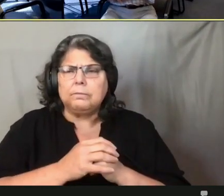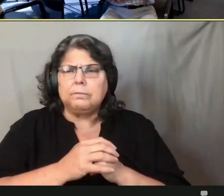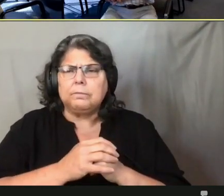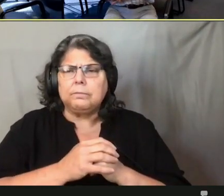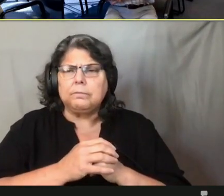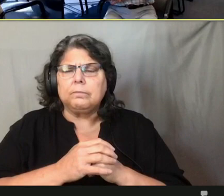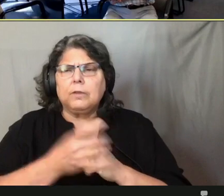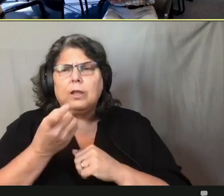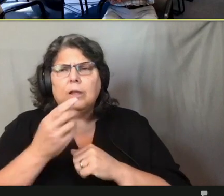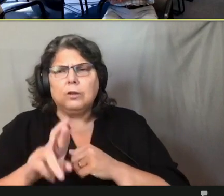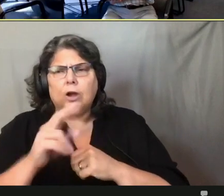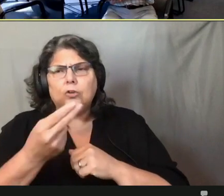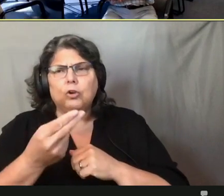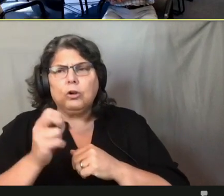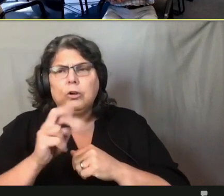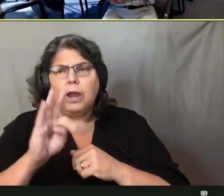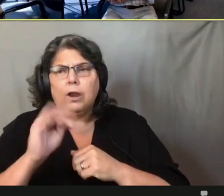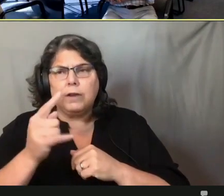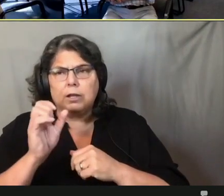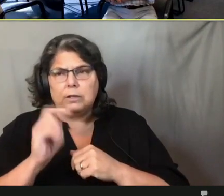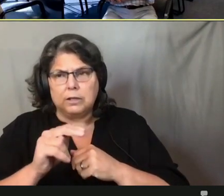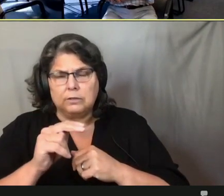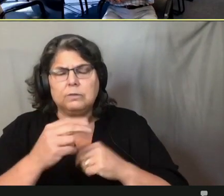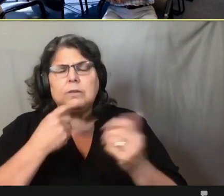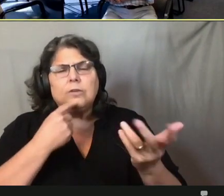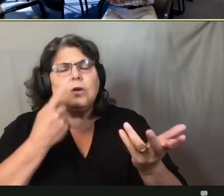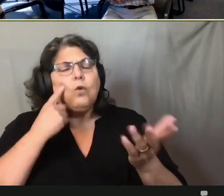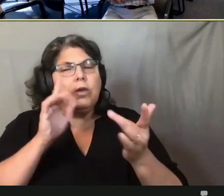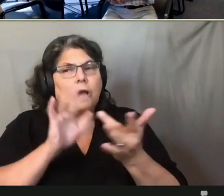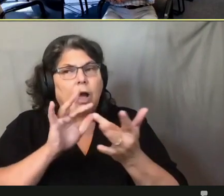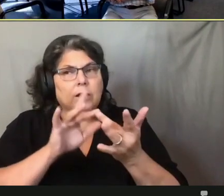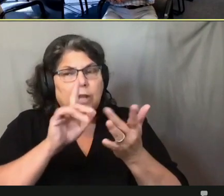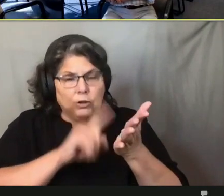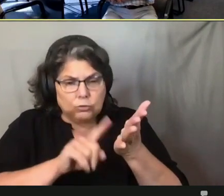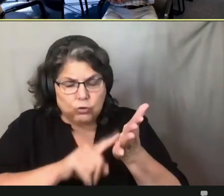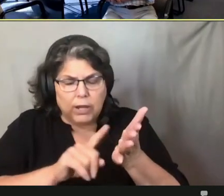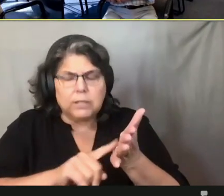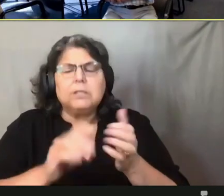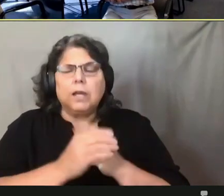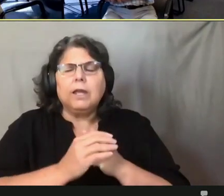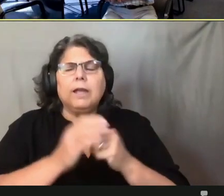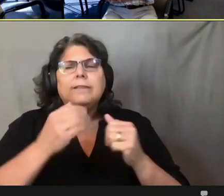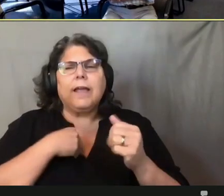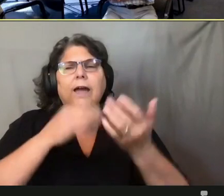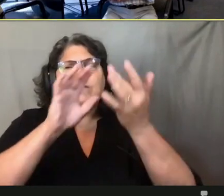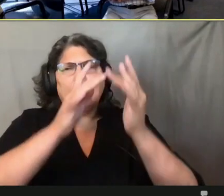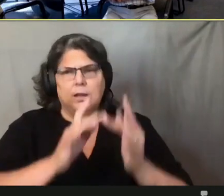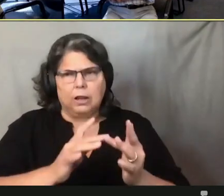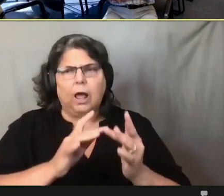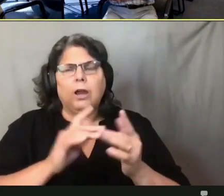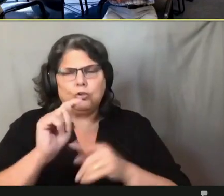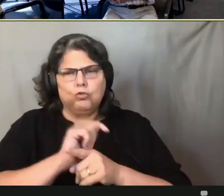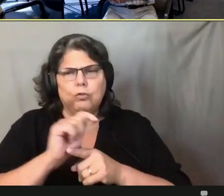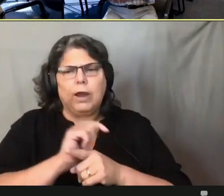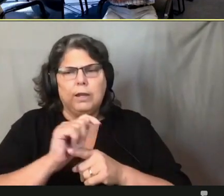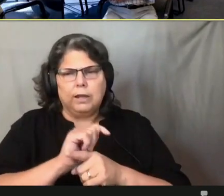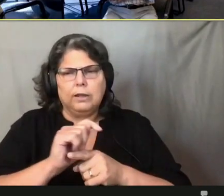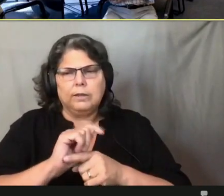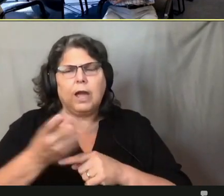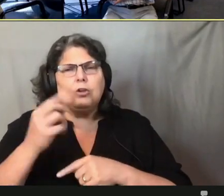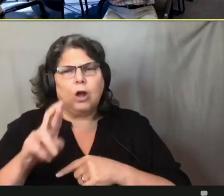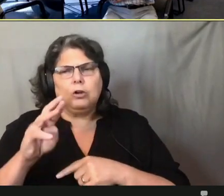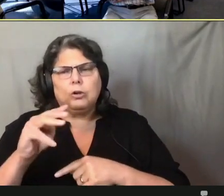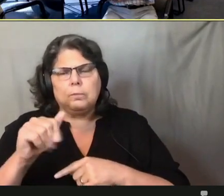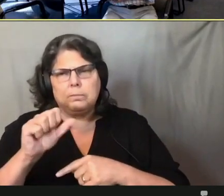Dealing with the contact tracing, there's an online training component that Dr. Mace has made available to schools and school districts